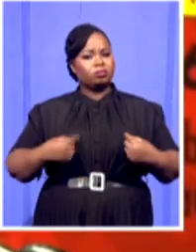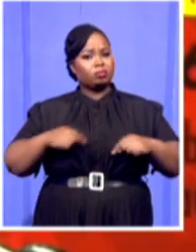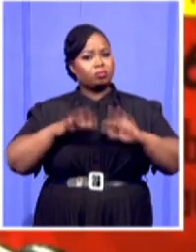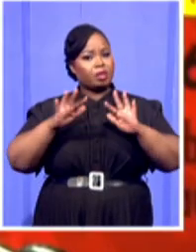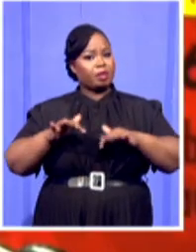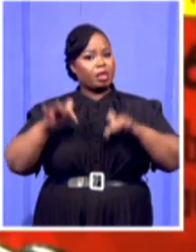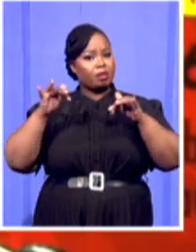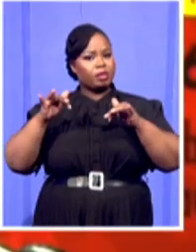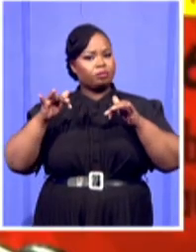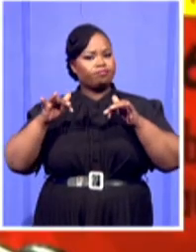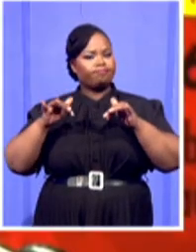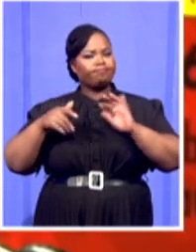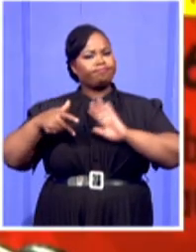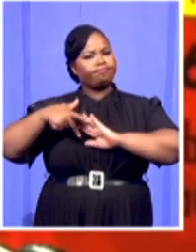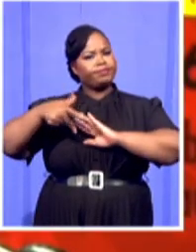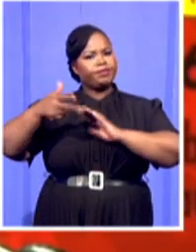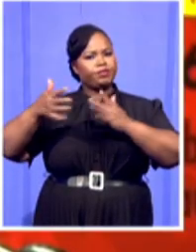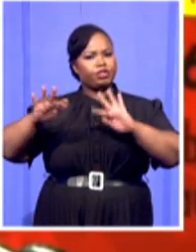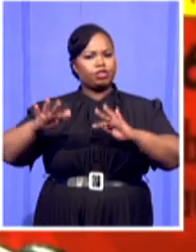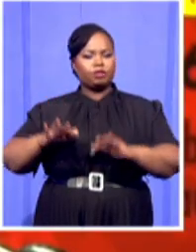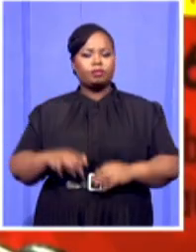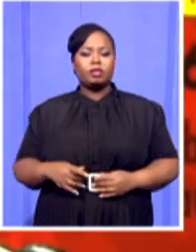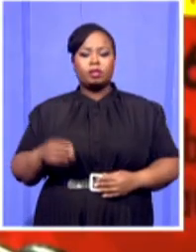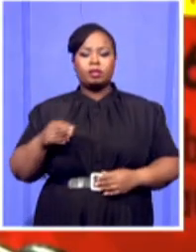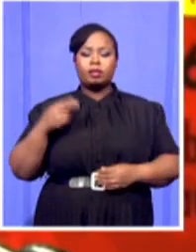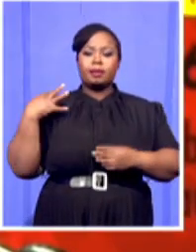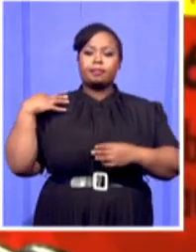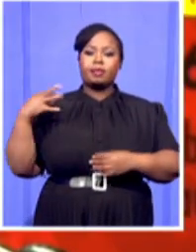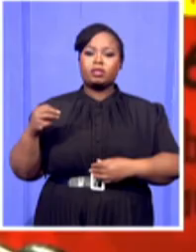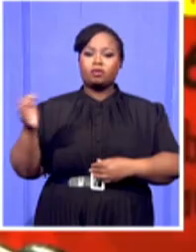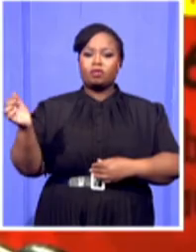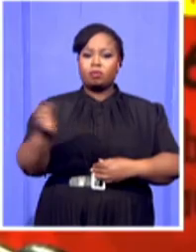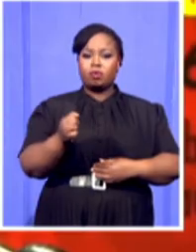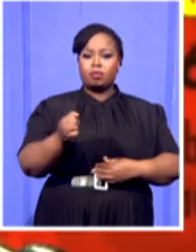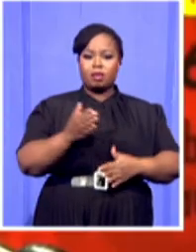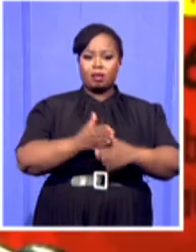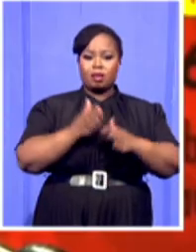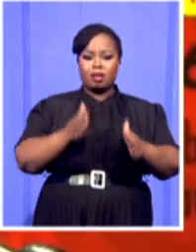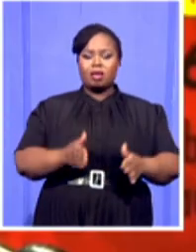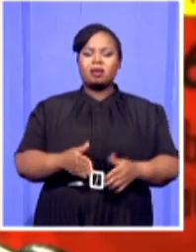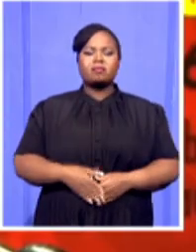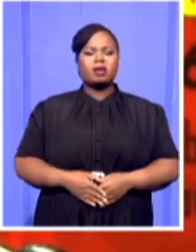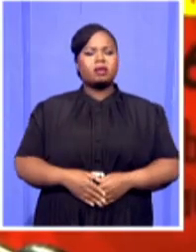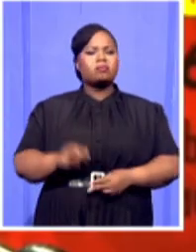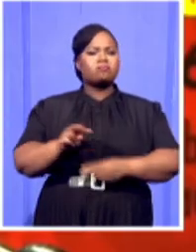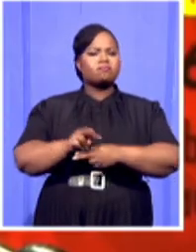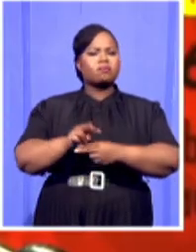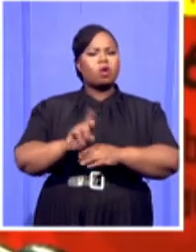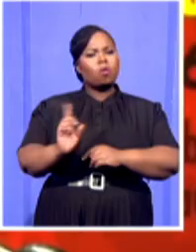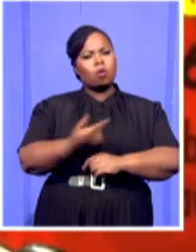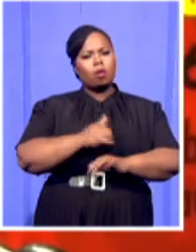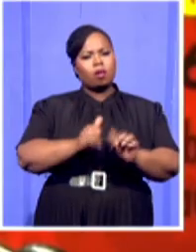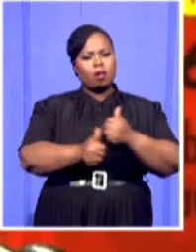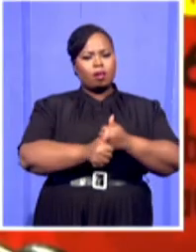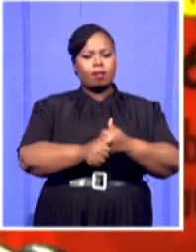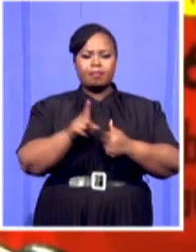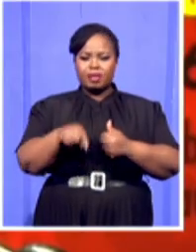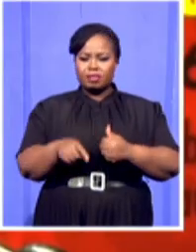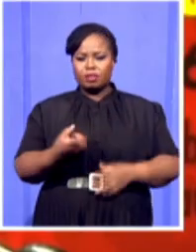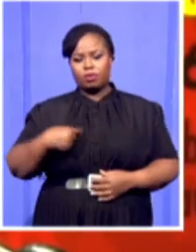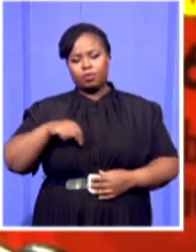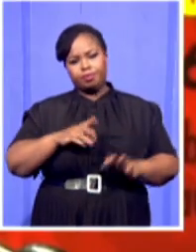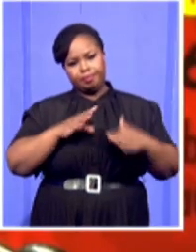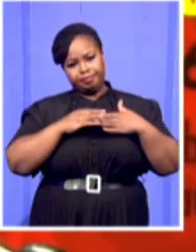parliament, they are presided over by our Minister of Employment and Labour, and they are binding to all of us. So we must